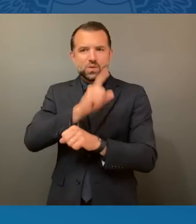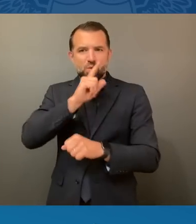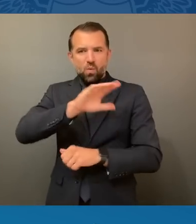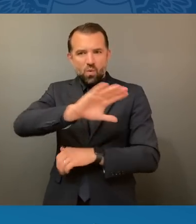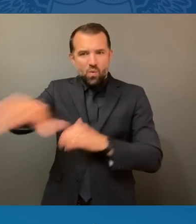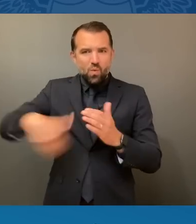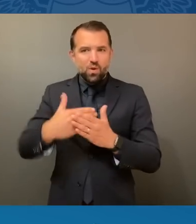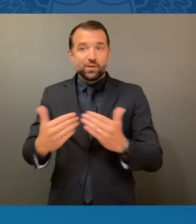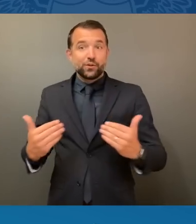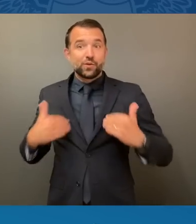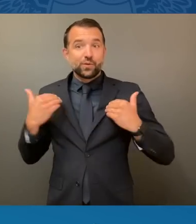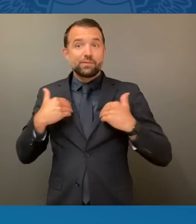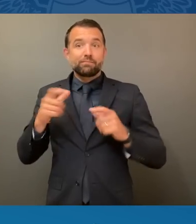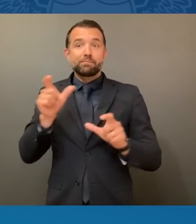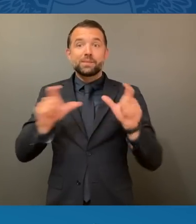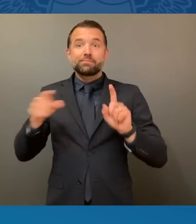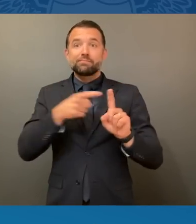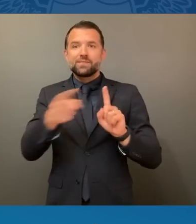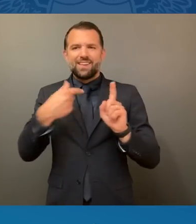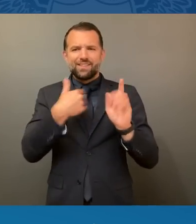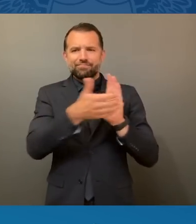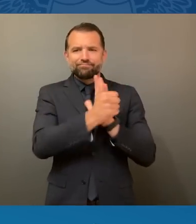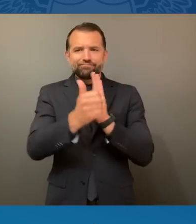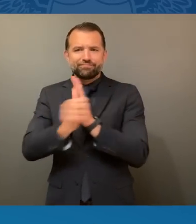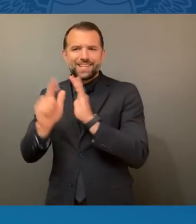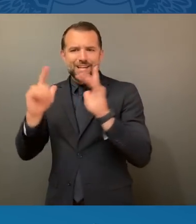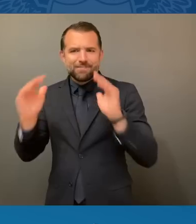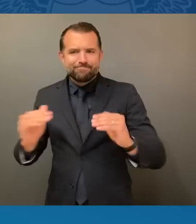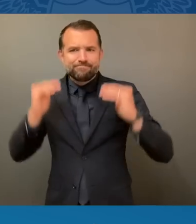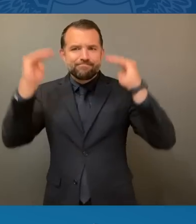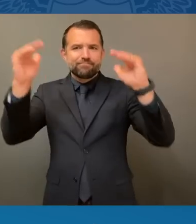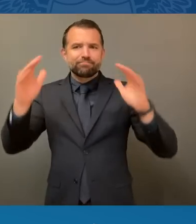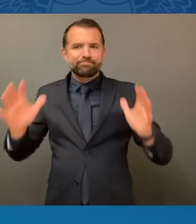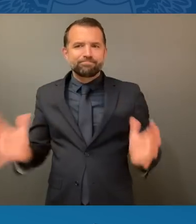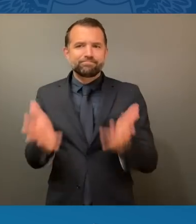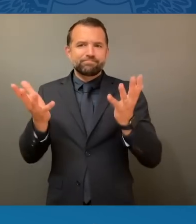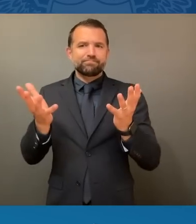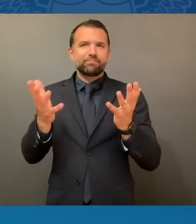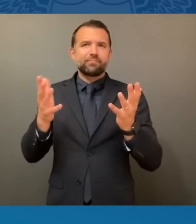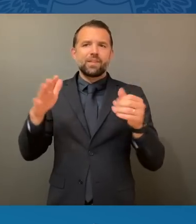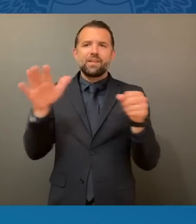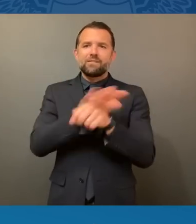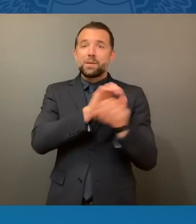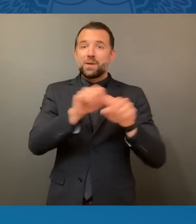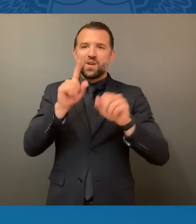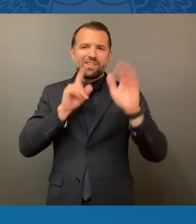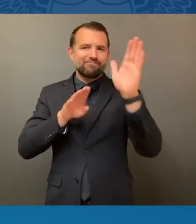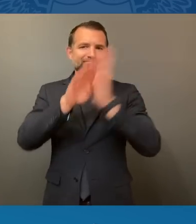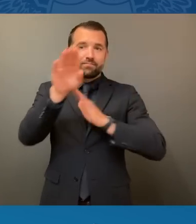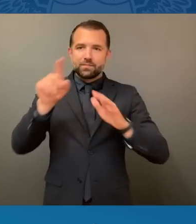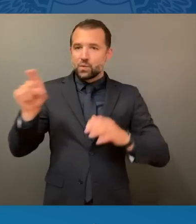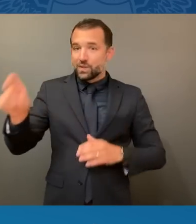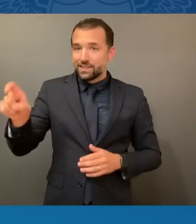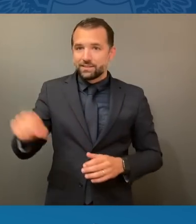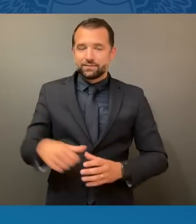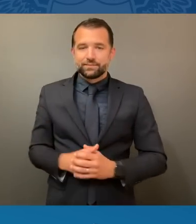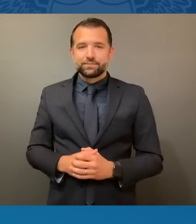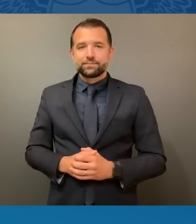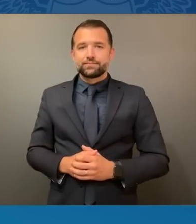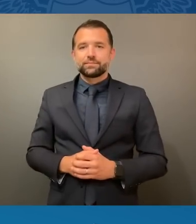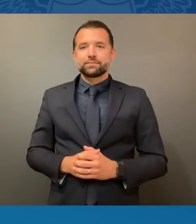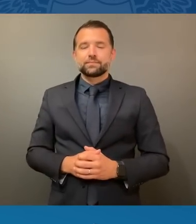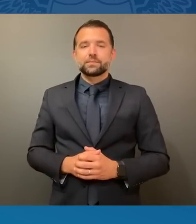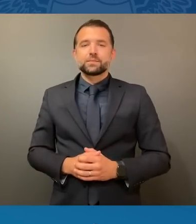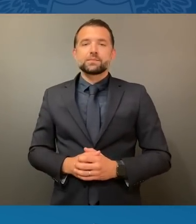That's right. in this country. That's right. And we know we still have work to do, but joy comes in the morning. All